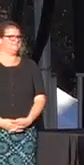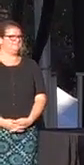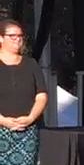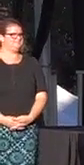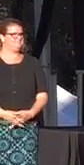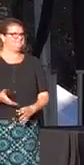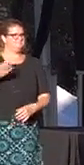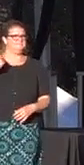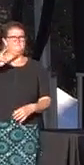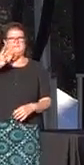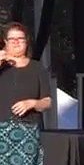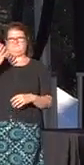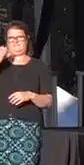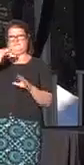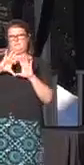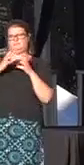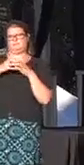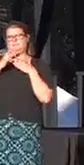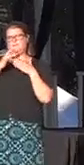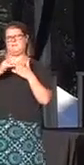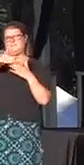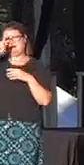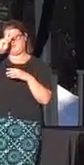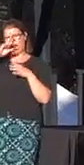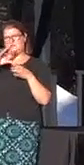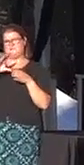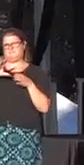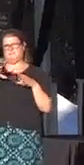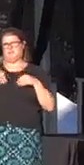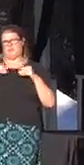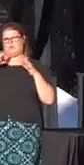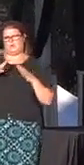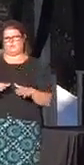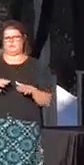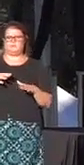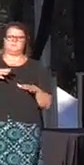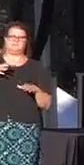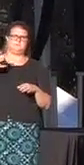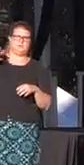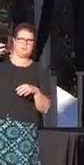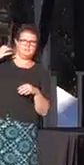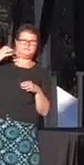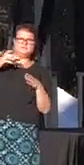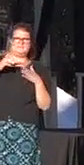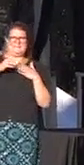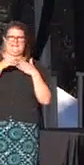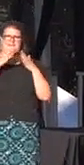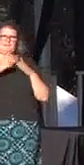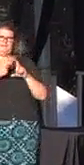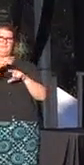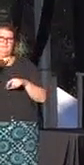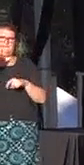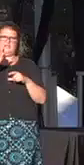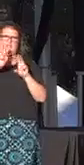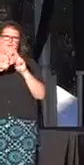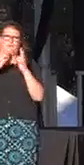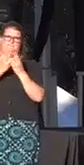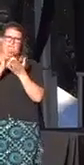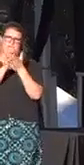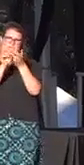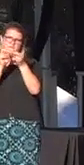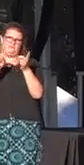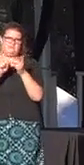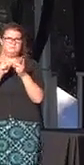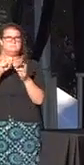In 2015, a group led by Padres ownership, players, coaches, and leaders from the San Diego Unified School District